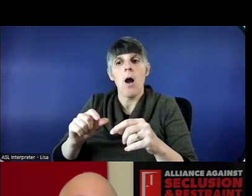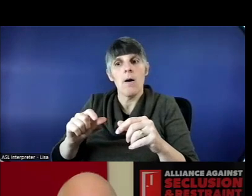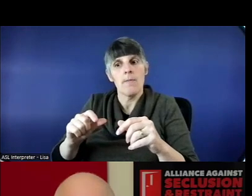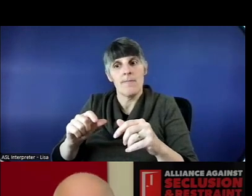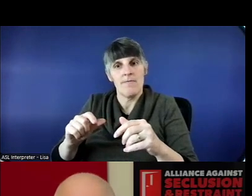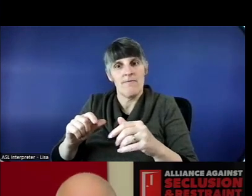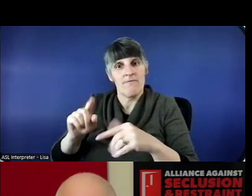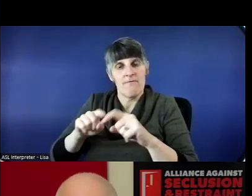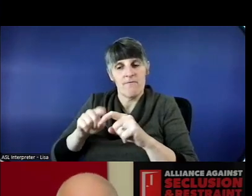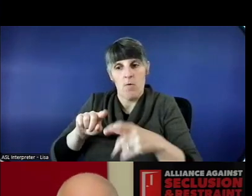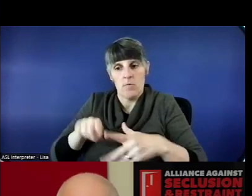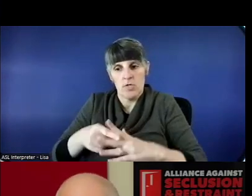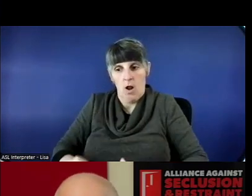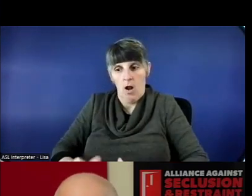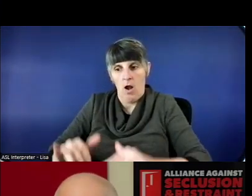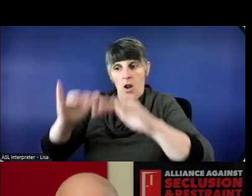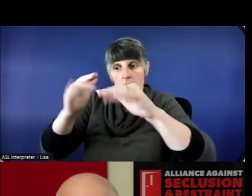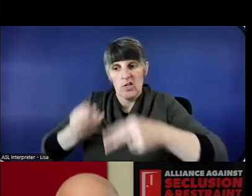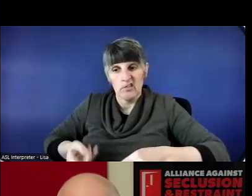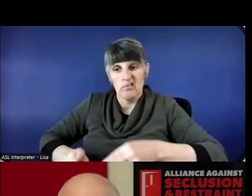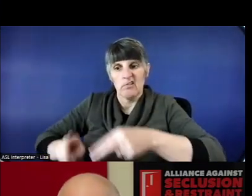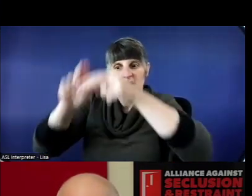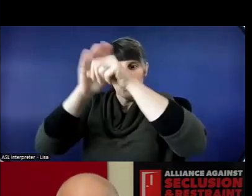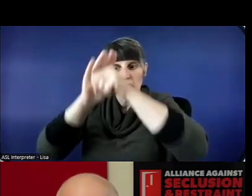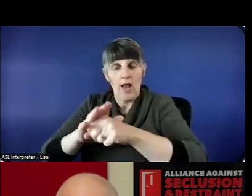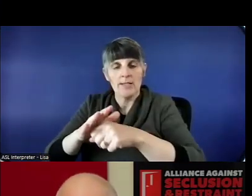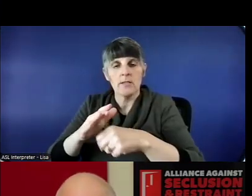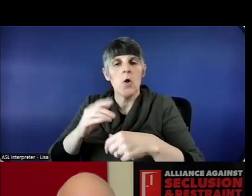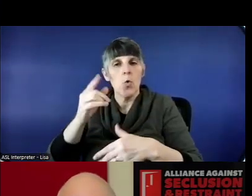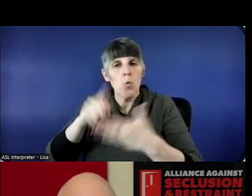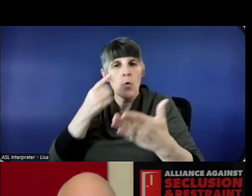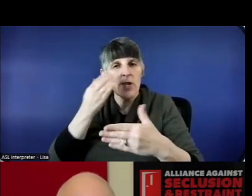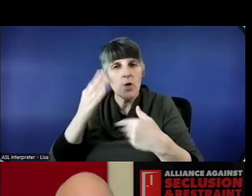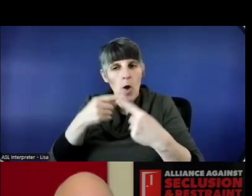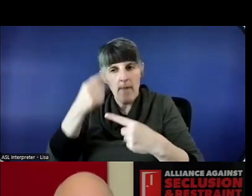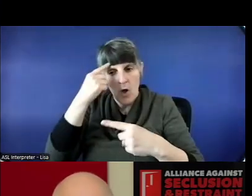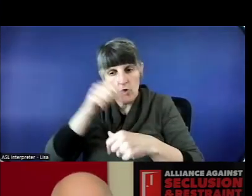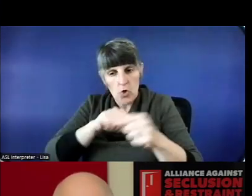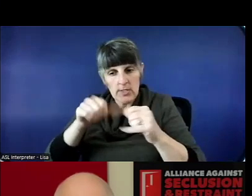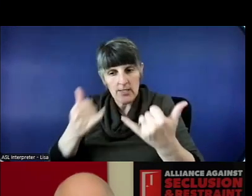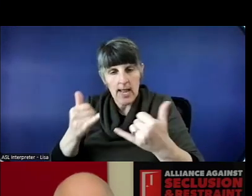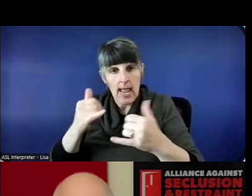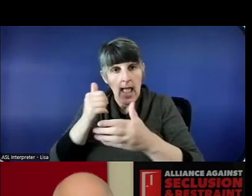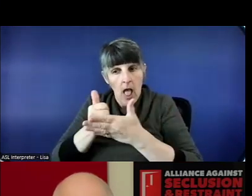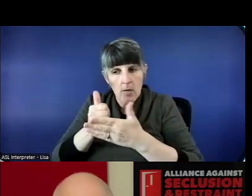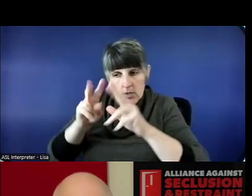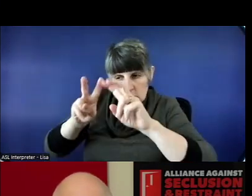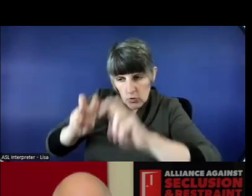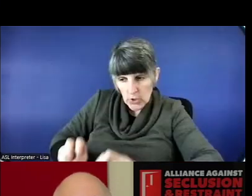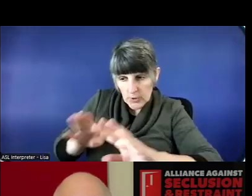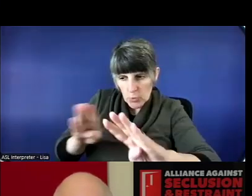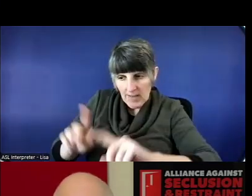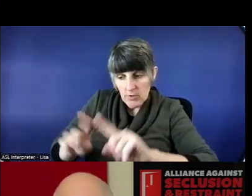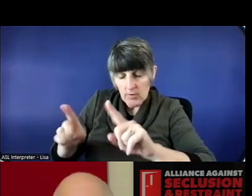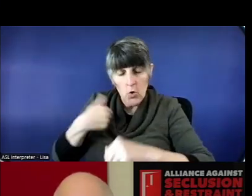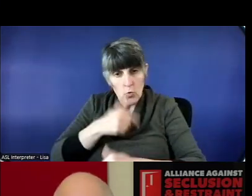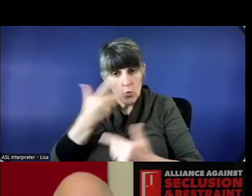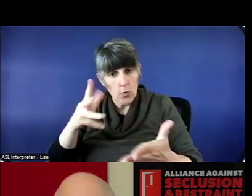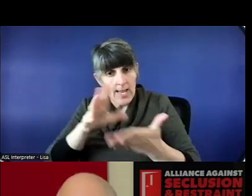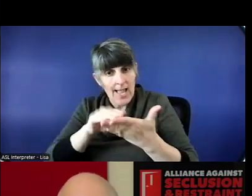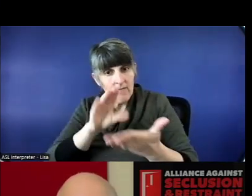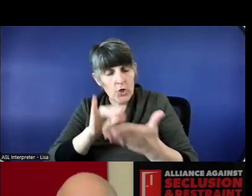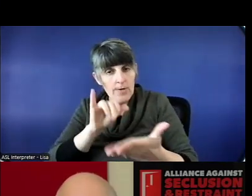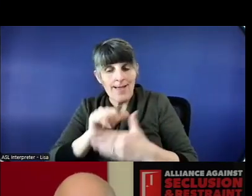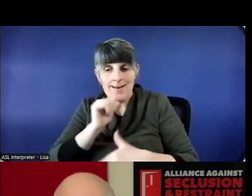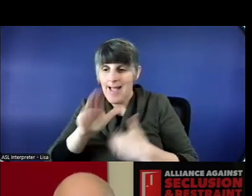What we know today about neuroscience and the neuroscience behavior helps us to look at these behaviors differently because we have learned that